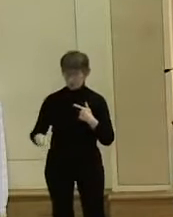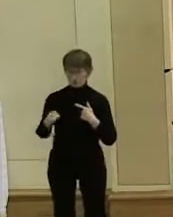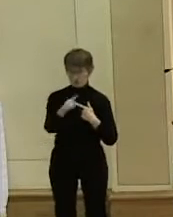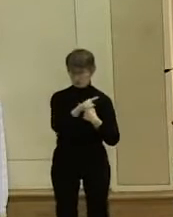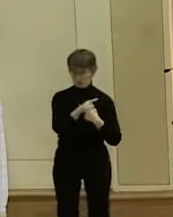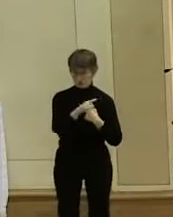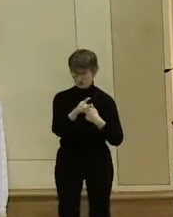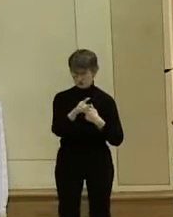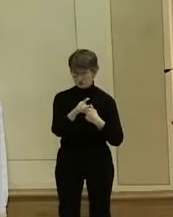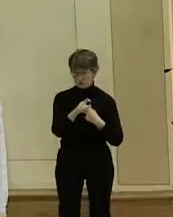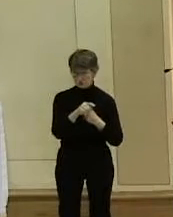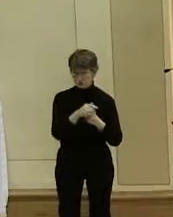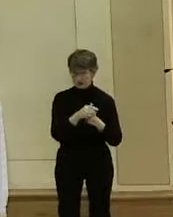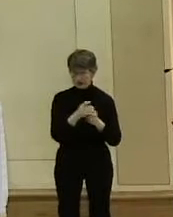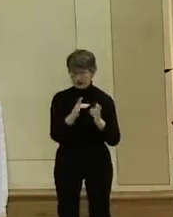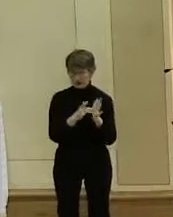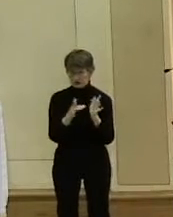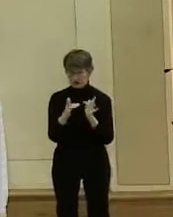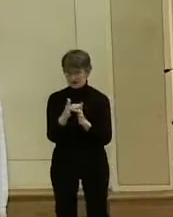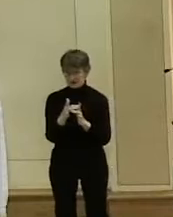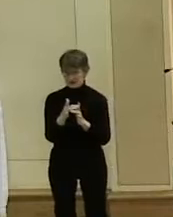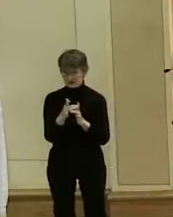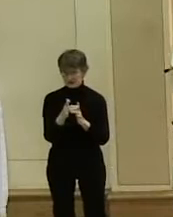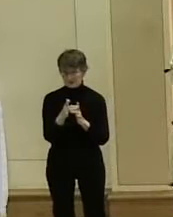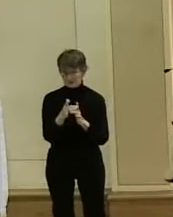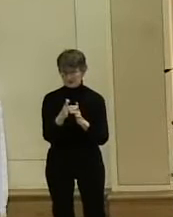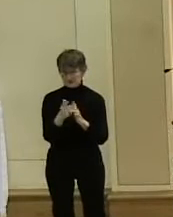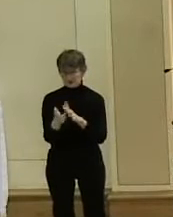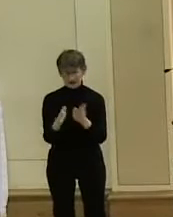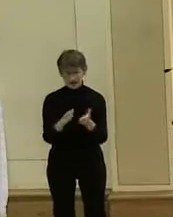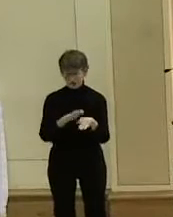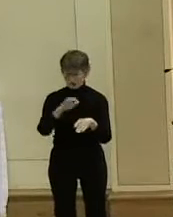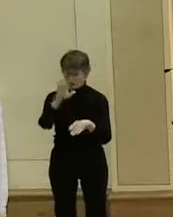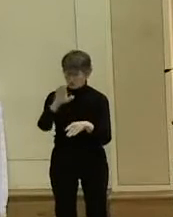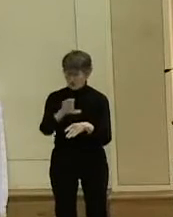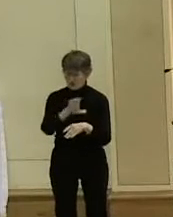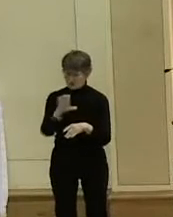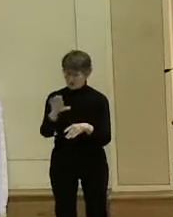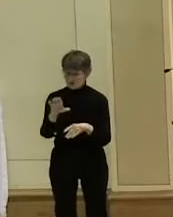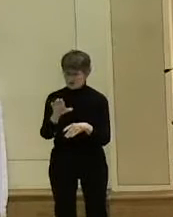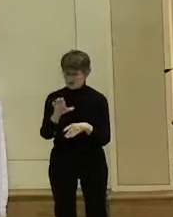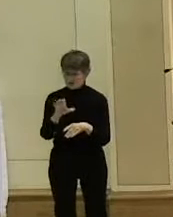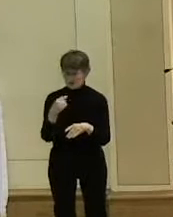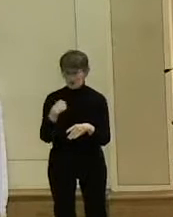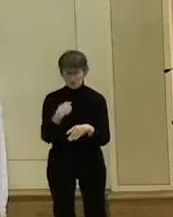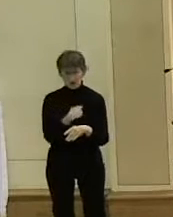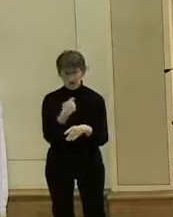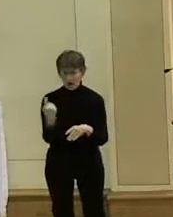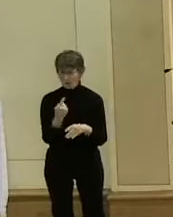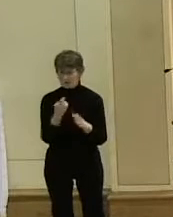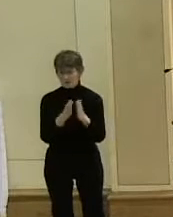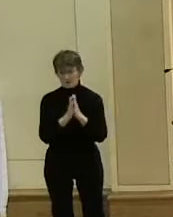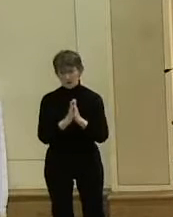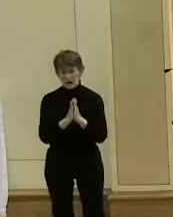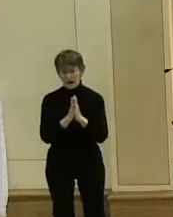he was the lamb to be sacrificed on the cross. We even pray that beautiful prayer, Lamb of God, you take away